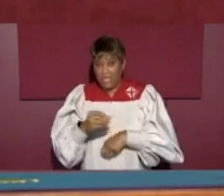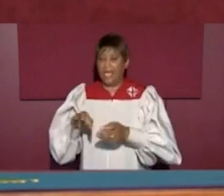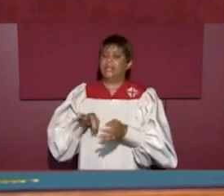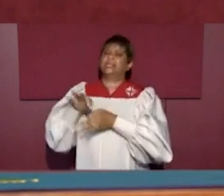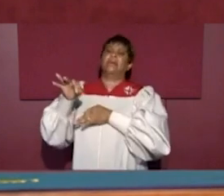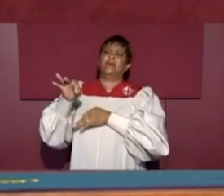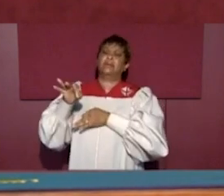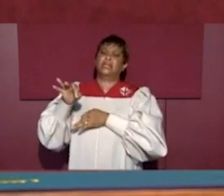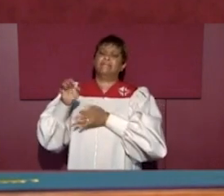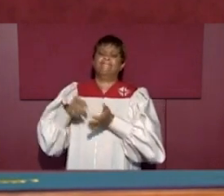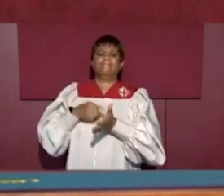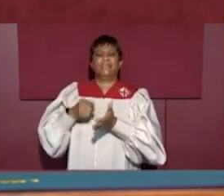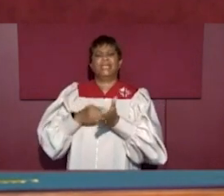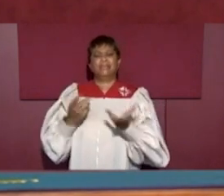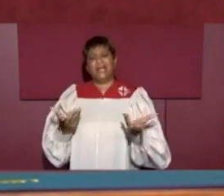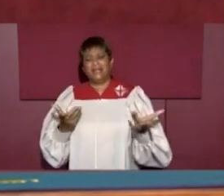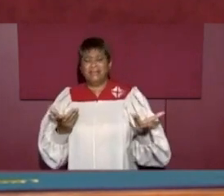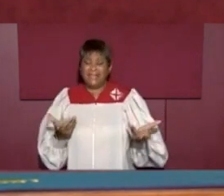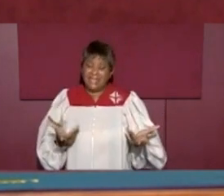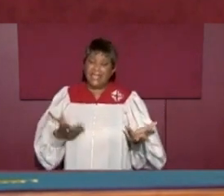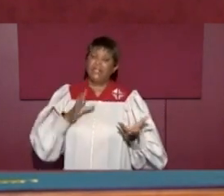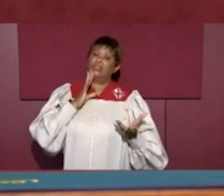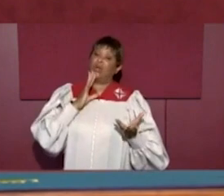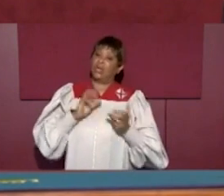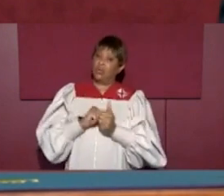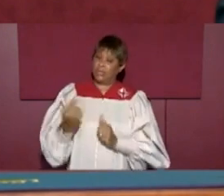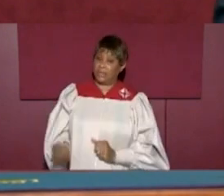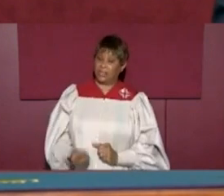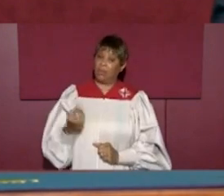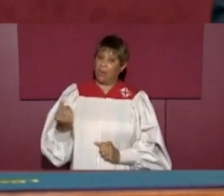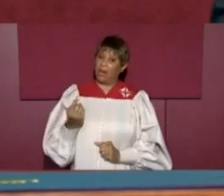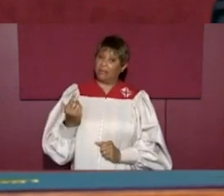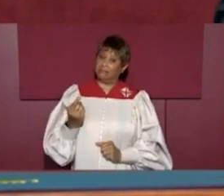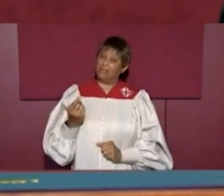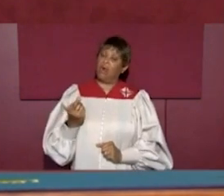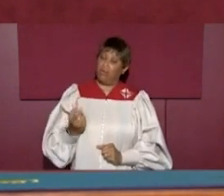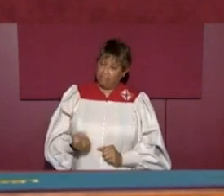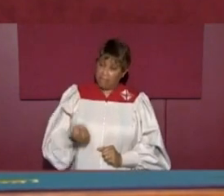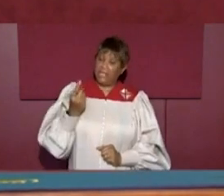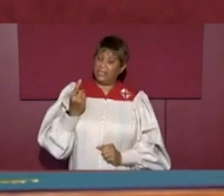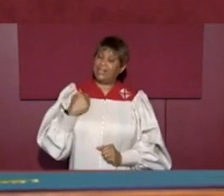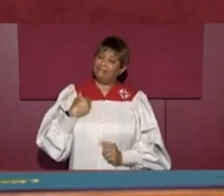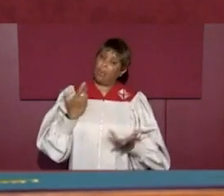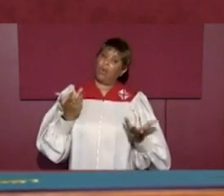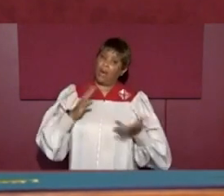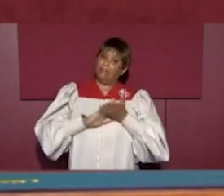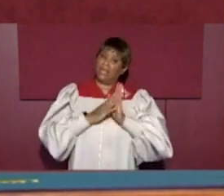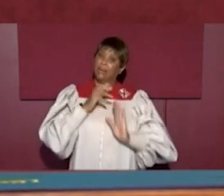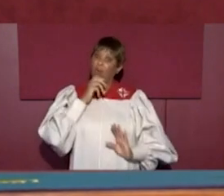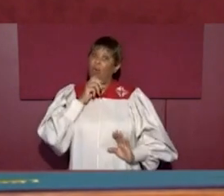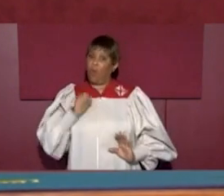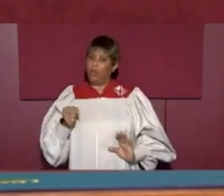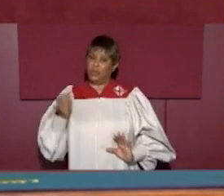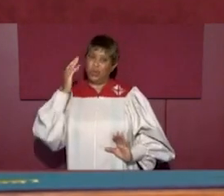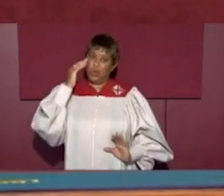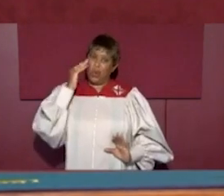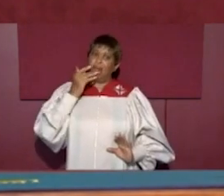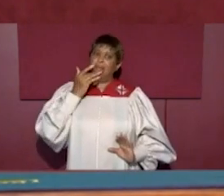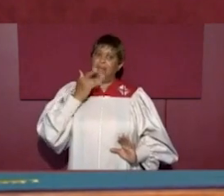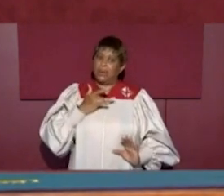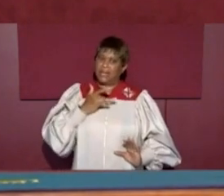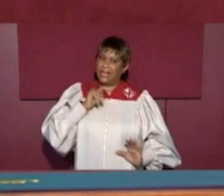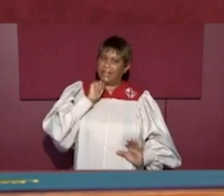spiritually. Sometimes it's just a matter of talking to somebody. Sometimes it's an understanding that I'm getting older. How many of you know that birthdays are not